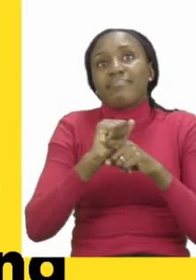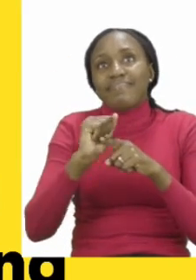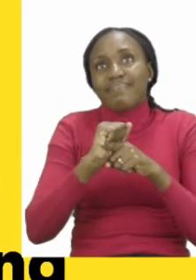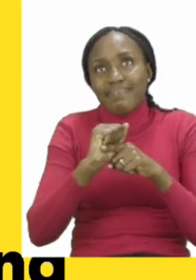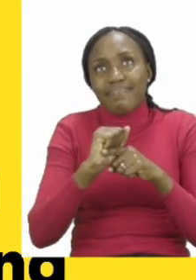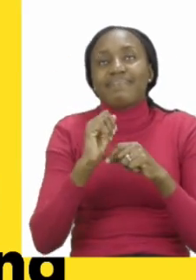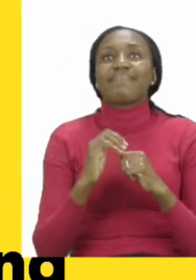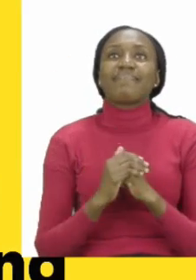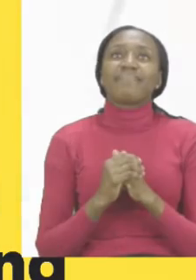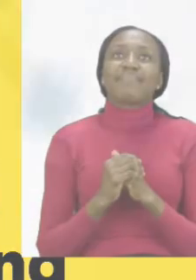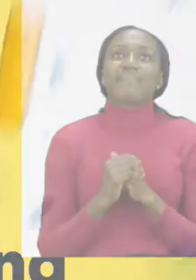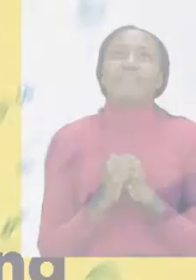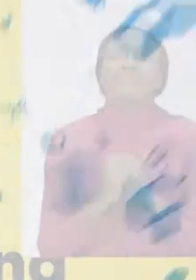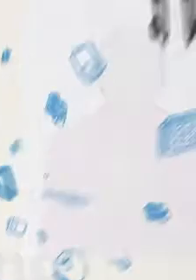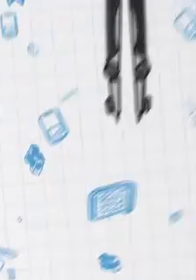tracing.